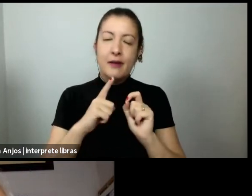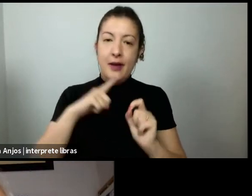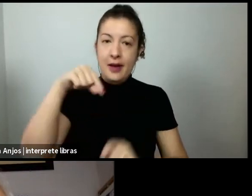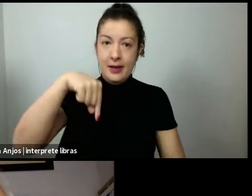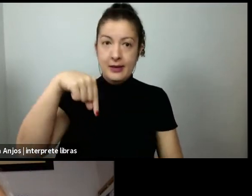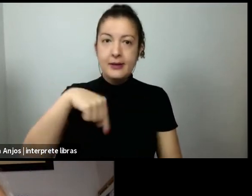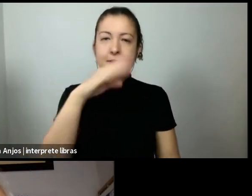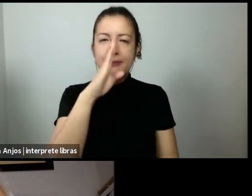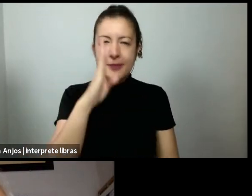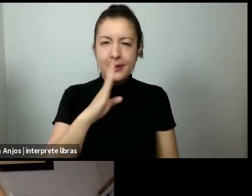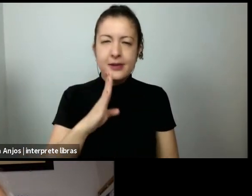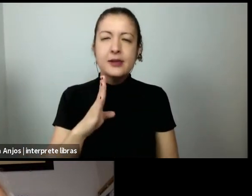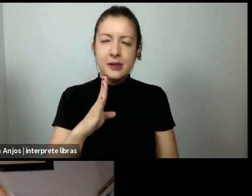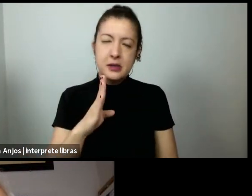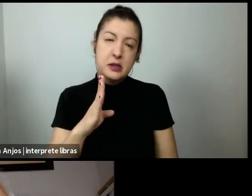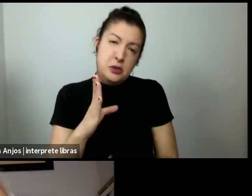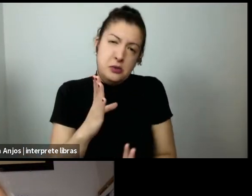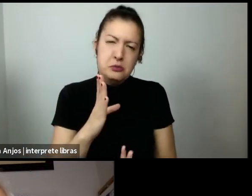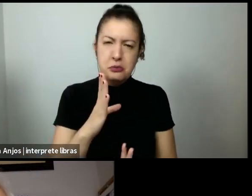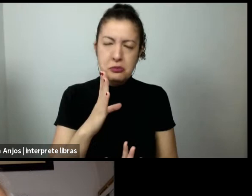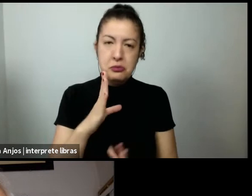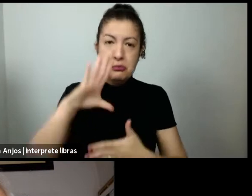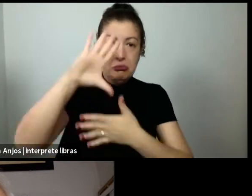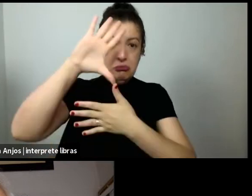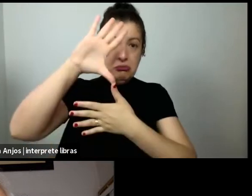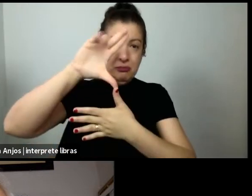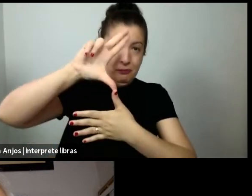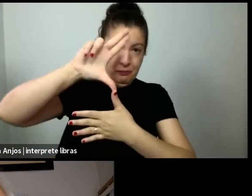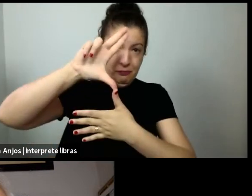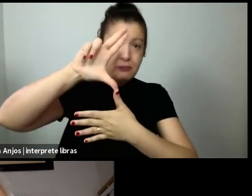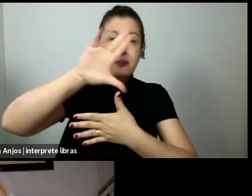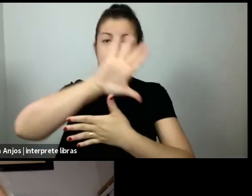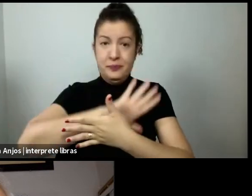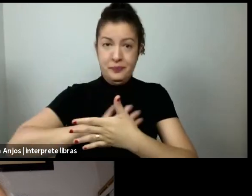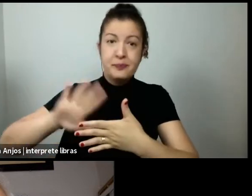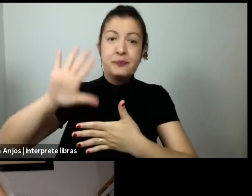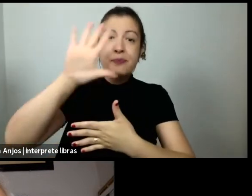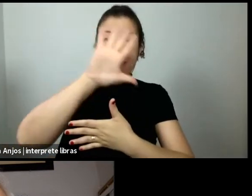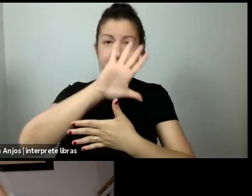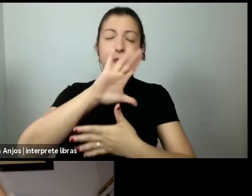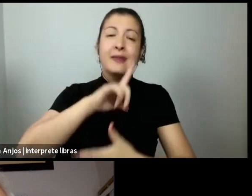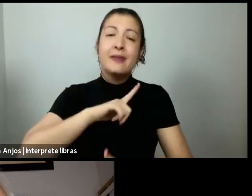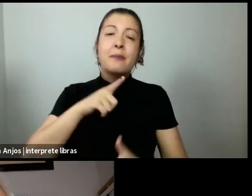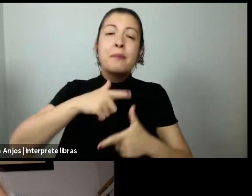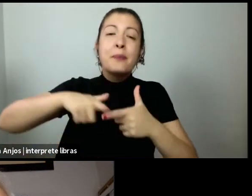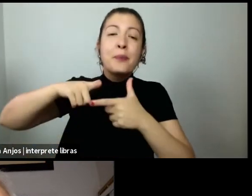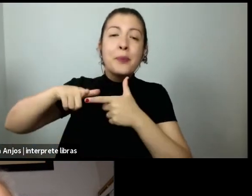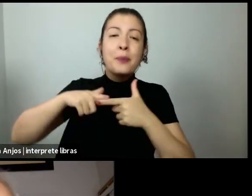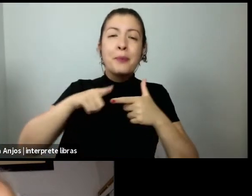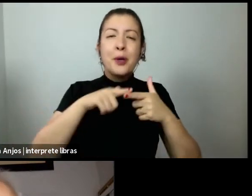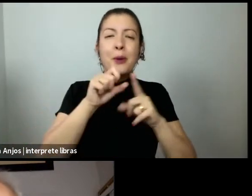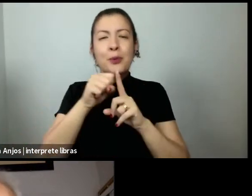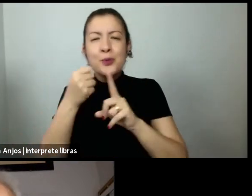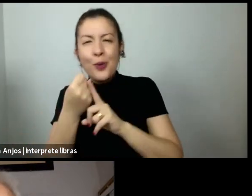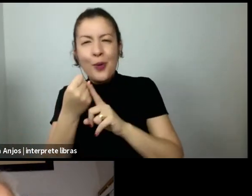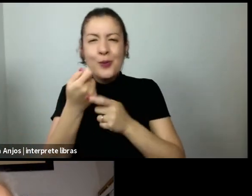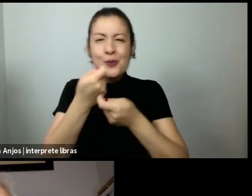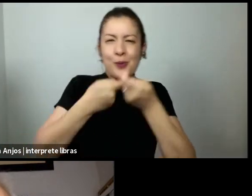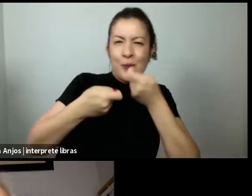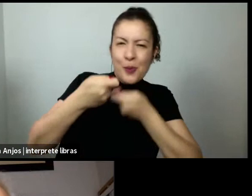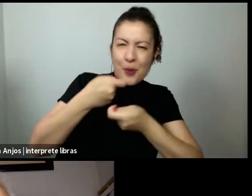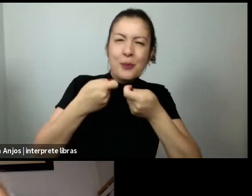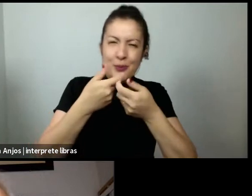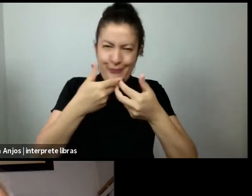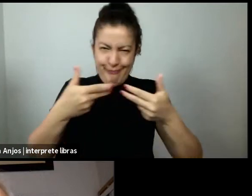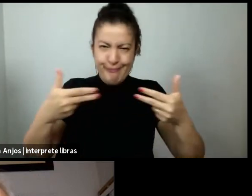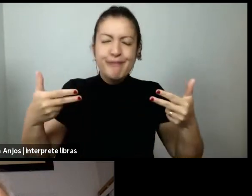Brasil, né, e acho que na América Latina, podemos dizer, a gente tem sérios problemas socioeconômicos. E do seu ponto de